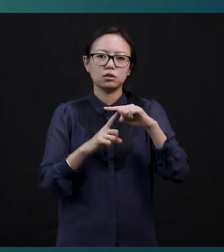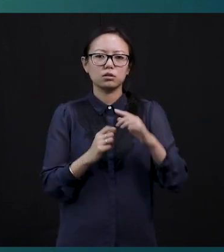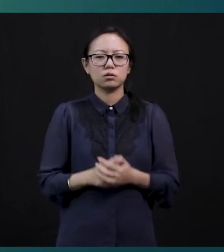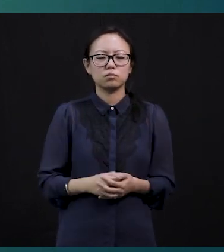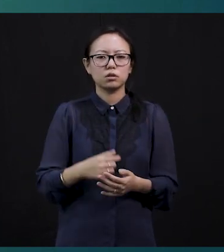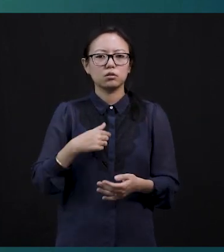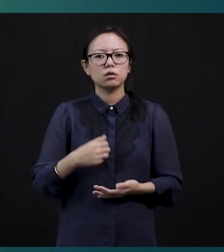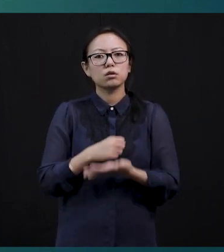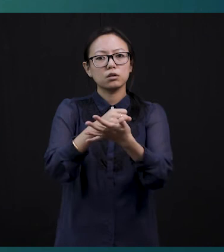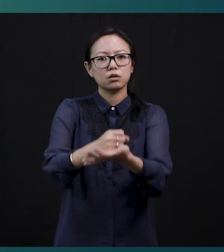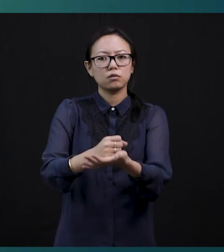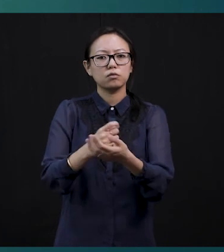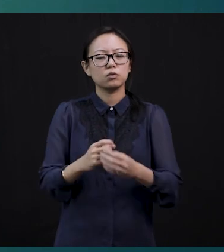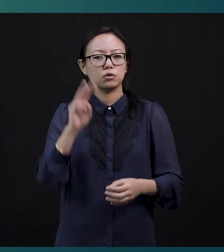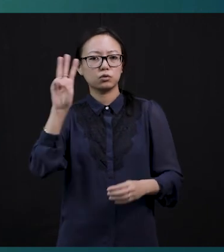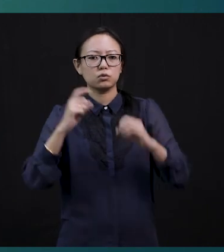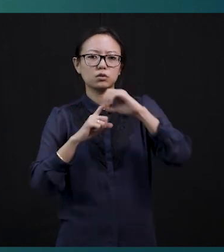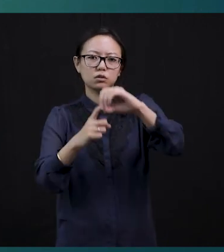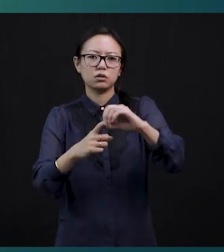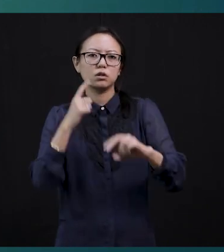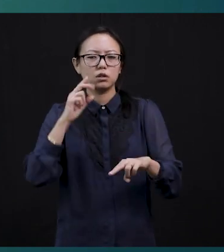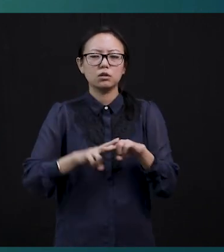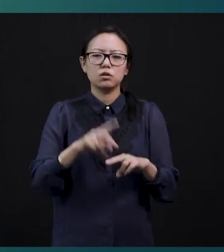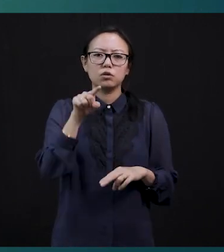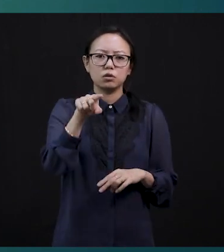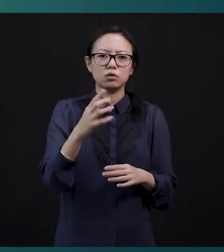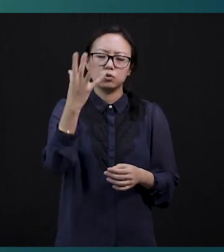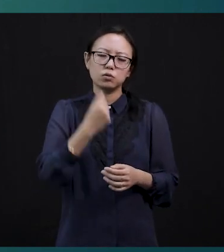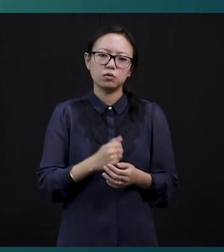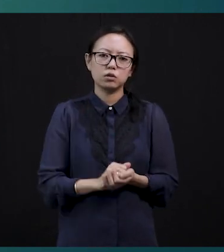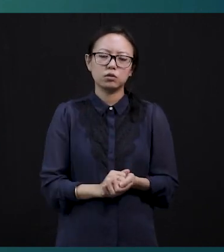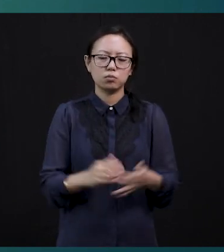questions, but there are more. If you would want to go to the back exercises, please go to the back